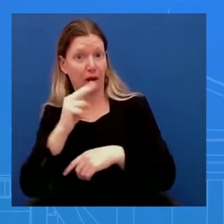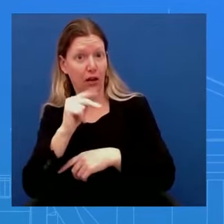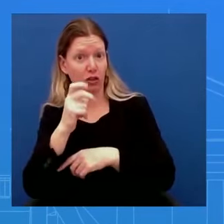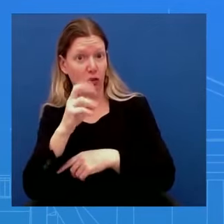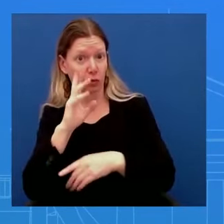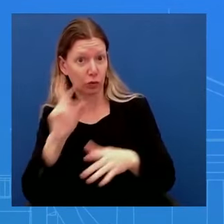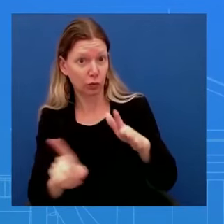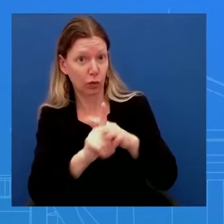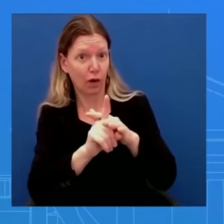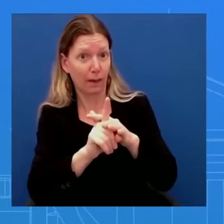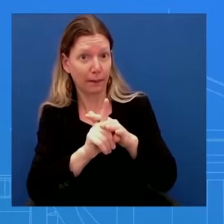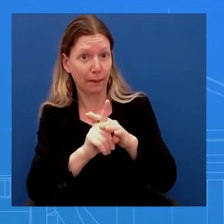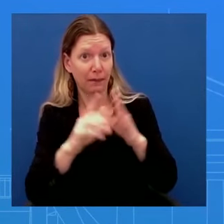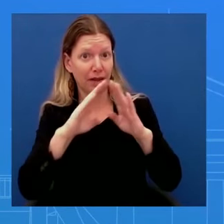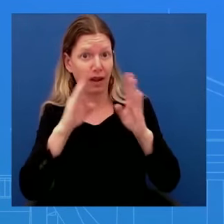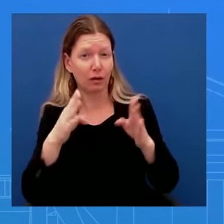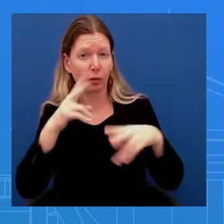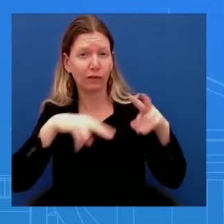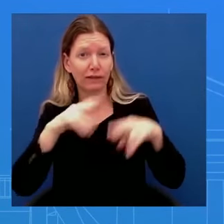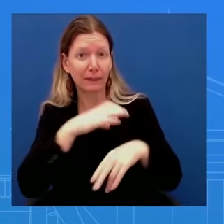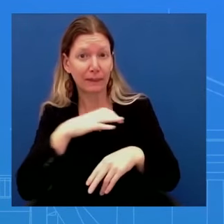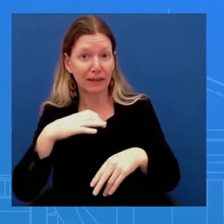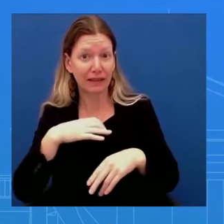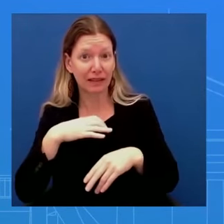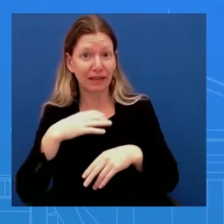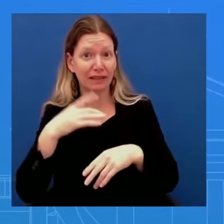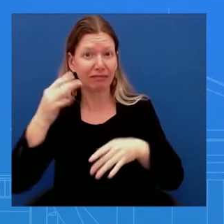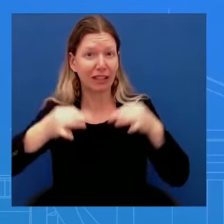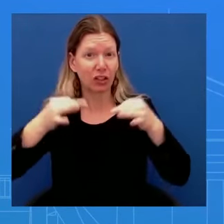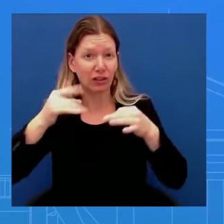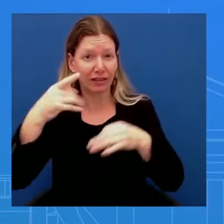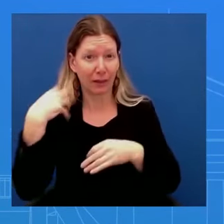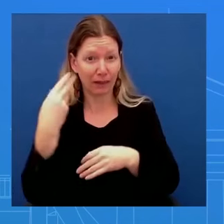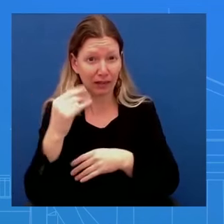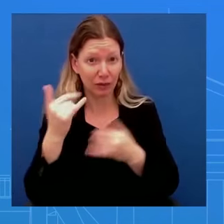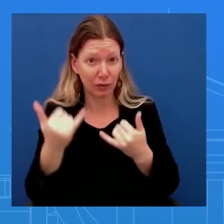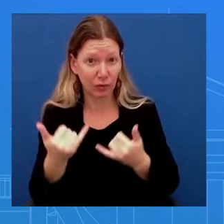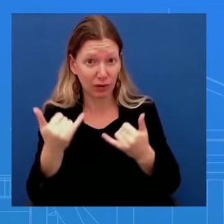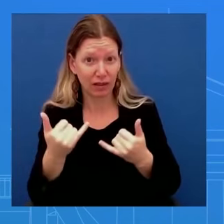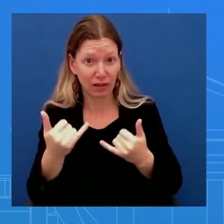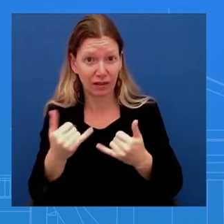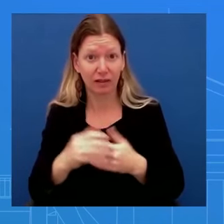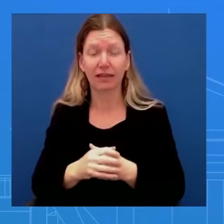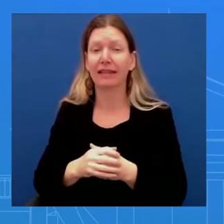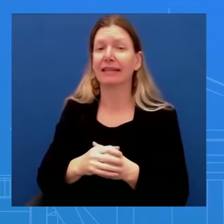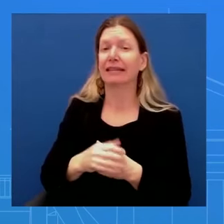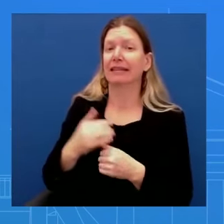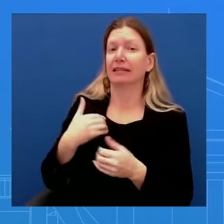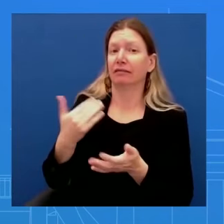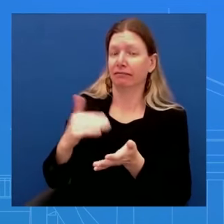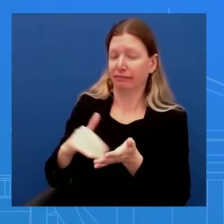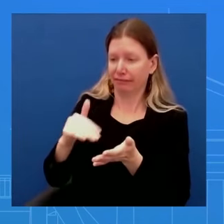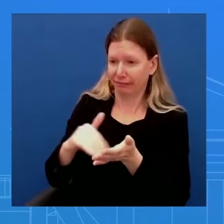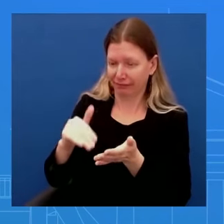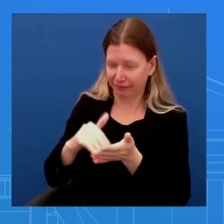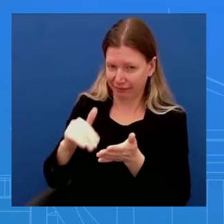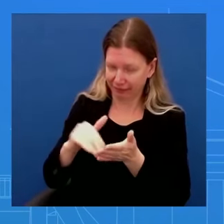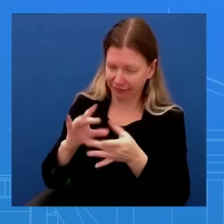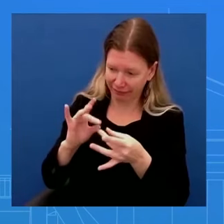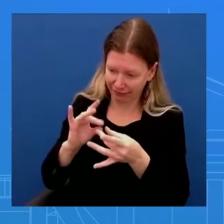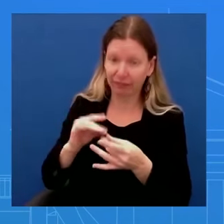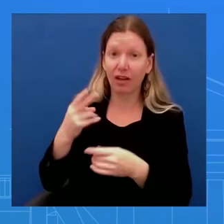I'll say, and I've said this many times before. Hunter, as you all know, is a private citizen. He's not a member of this White House. He makes his own decisions, like he